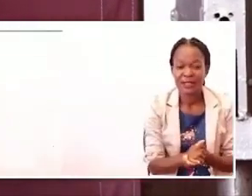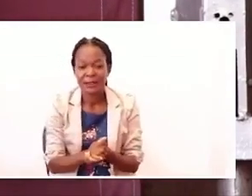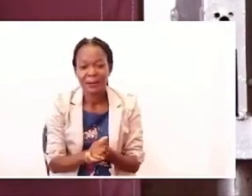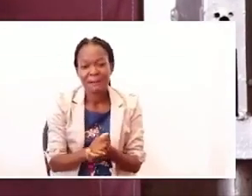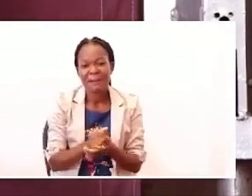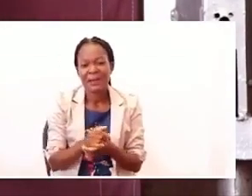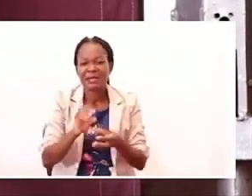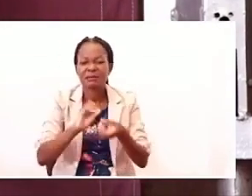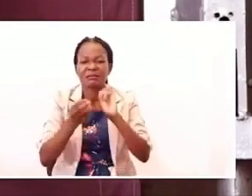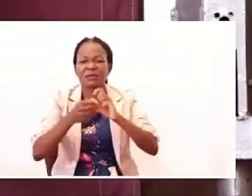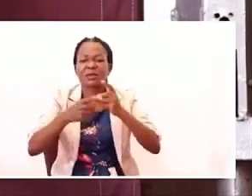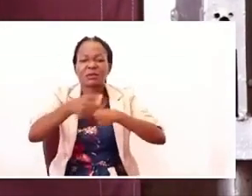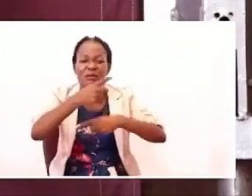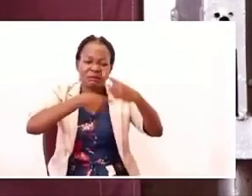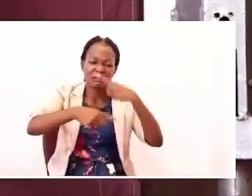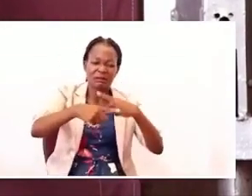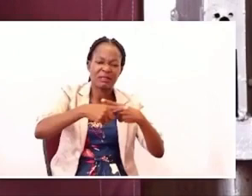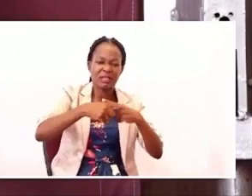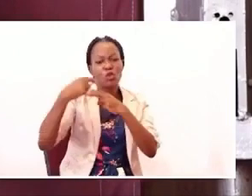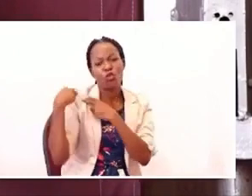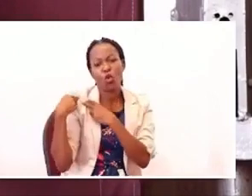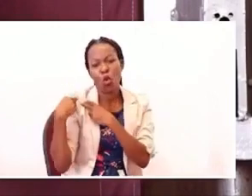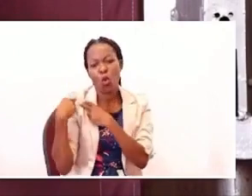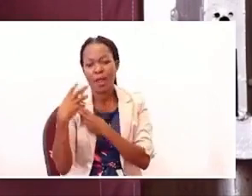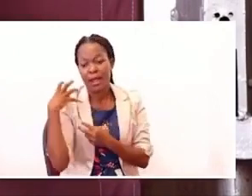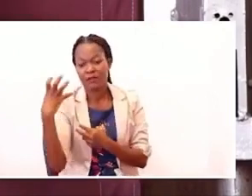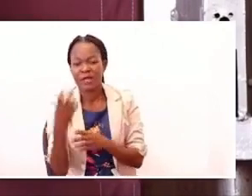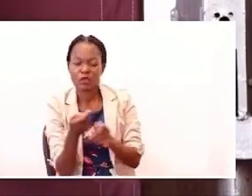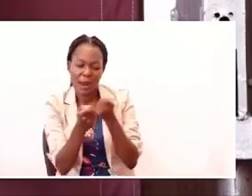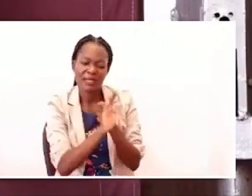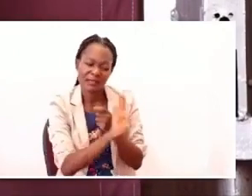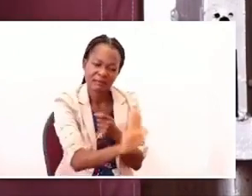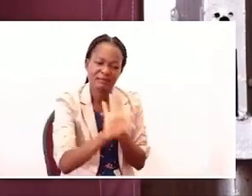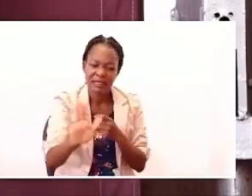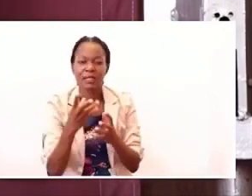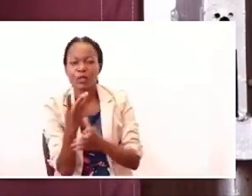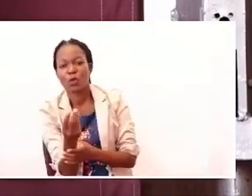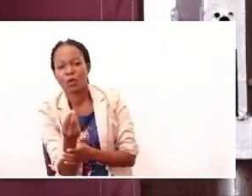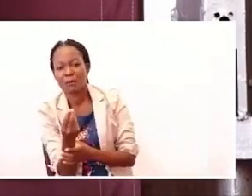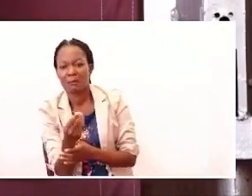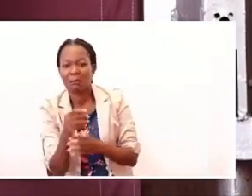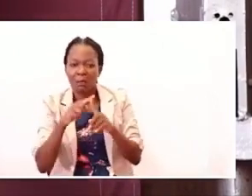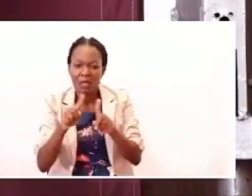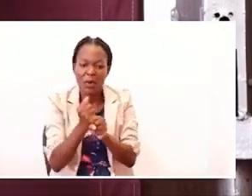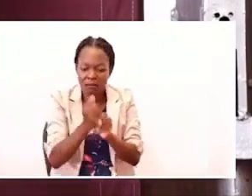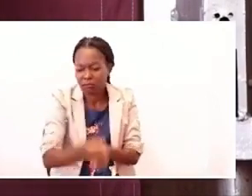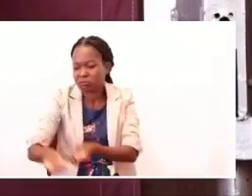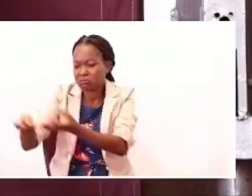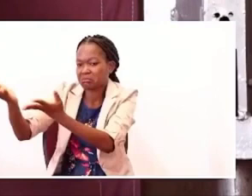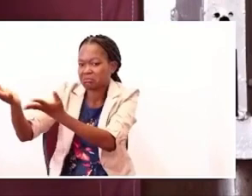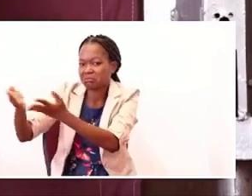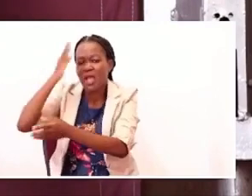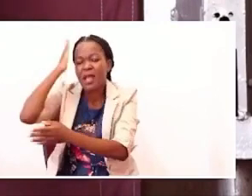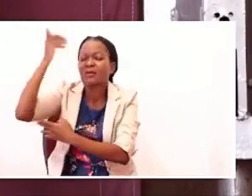reversed this role of the state in managing the economies and actually delegated that function to